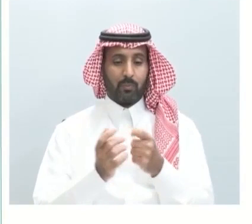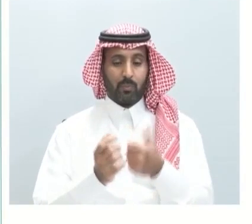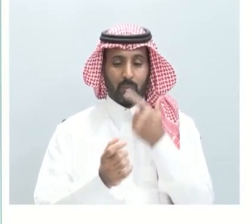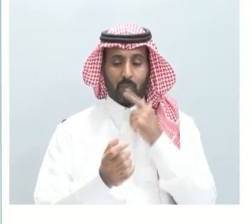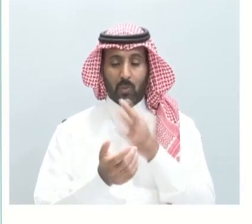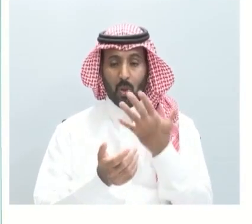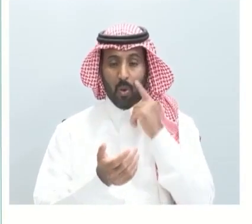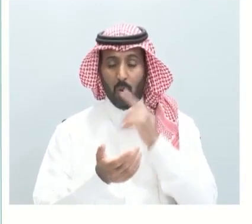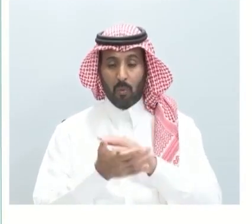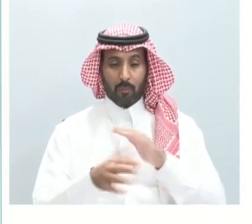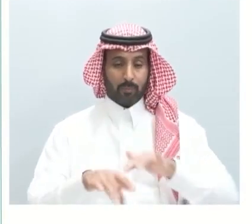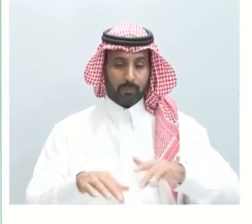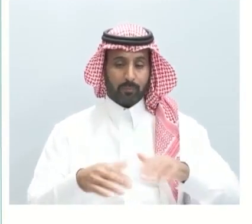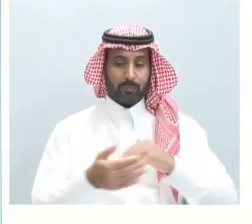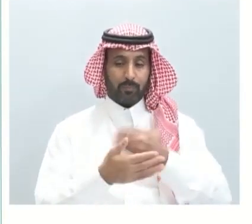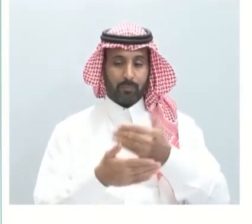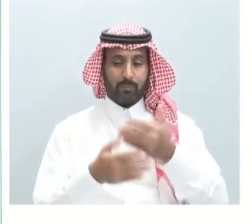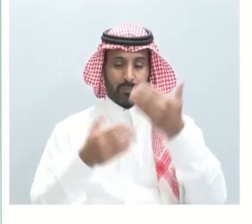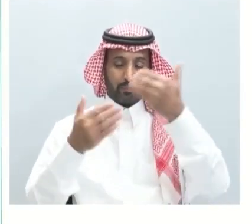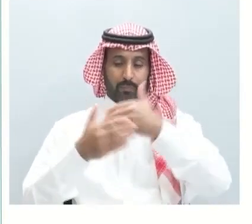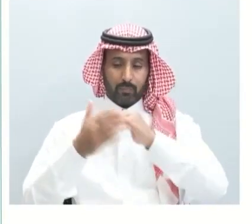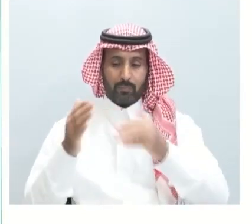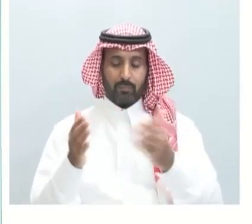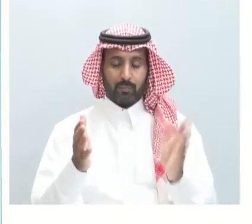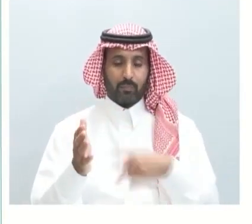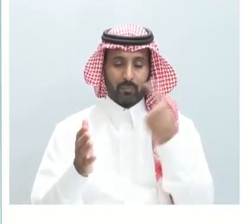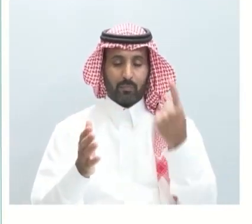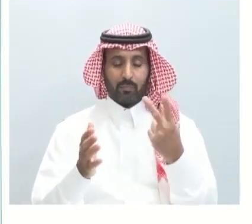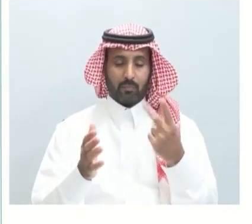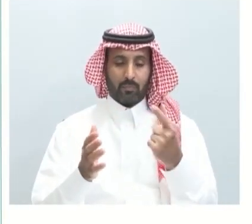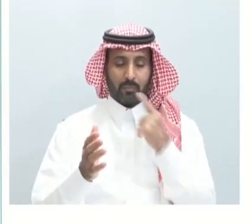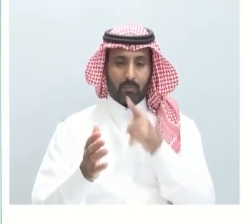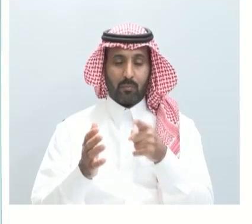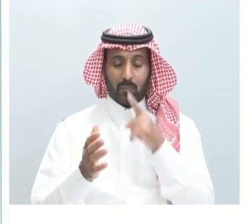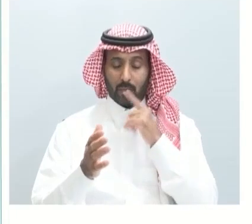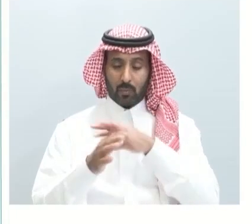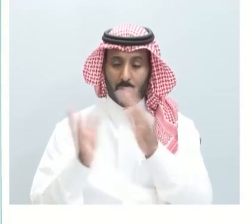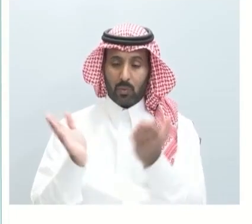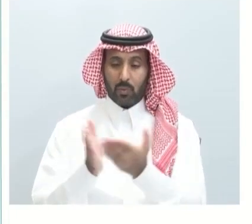expensive new computer labs. Number one, in your room.